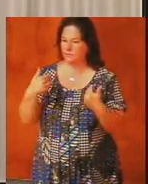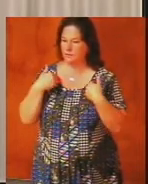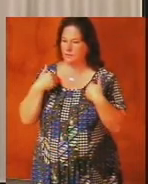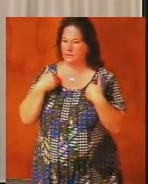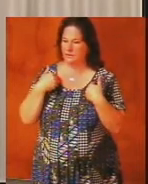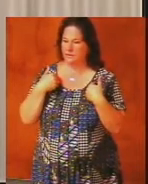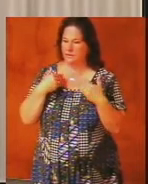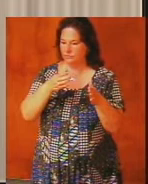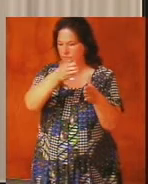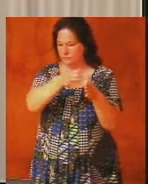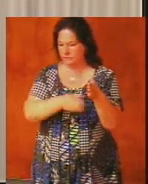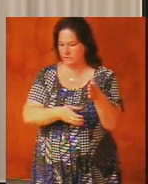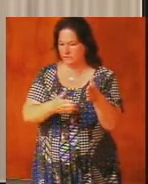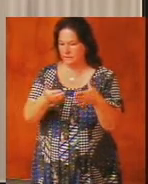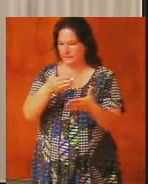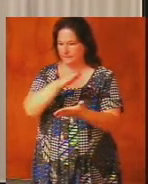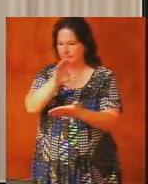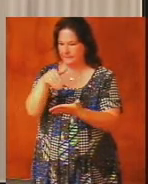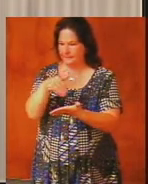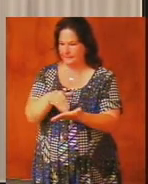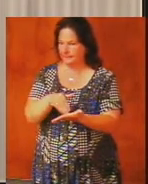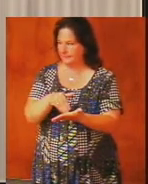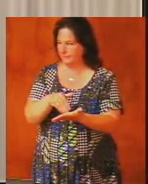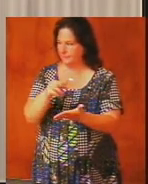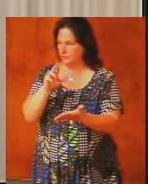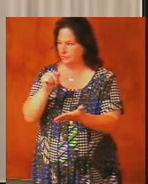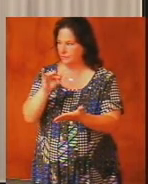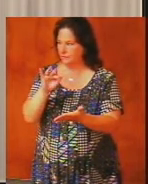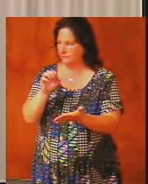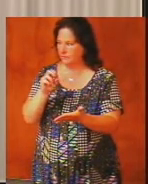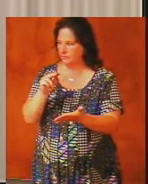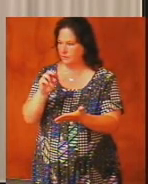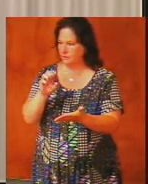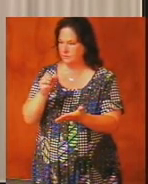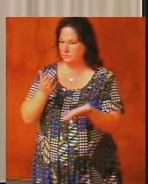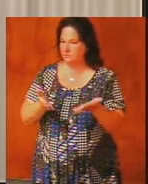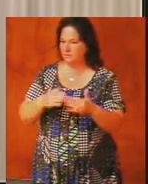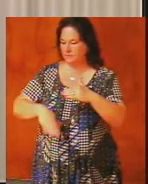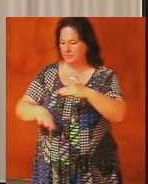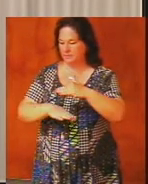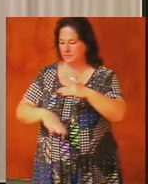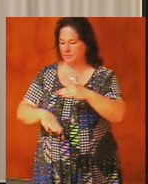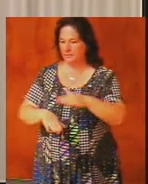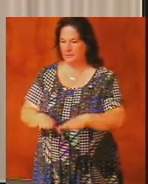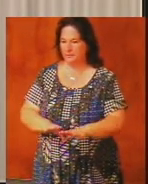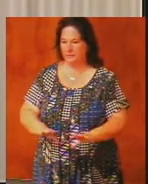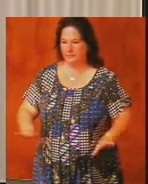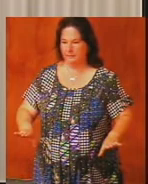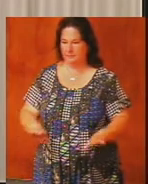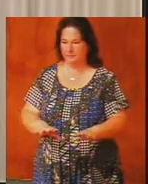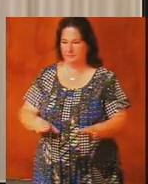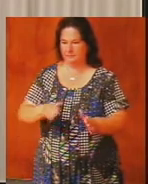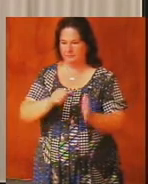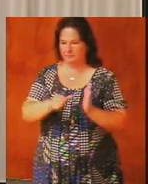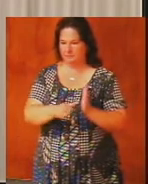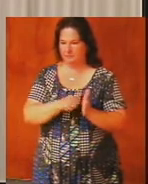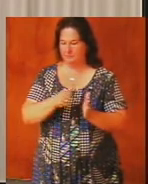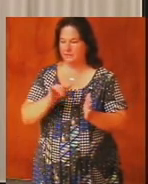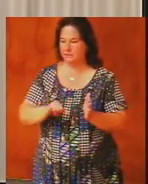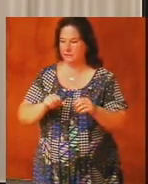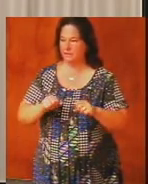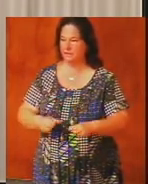reference or some other kind of reference, maybe at the bottom of the page, something like that? Well, those can be